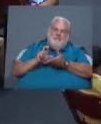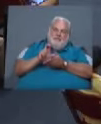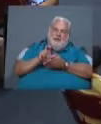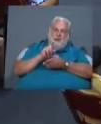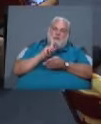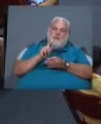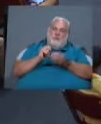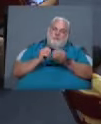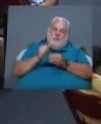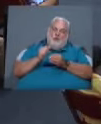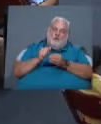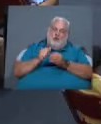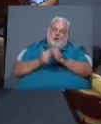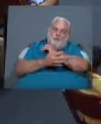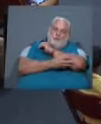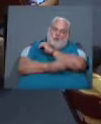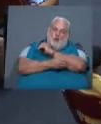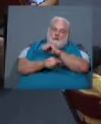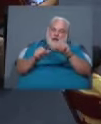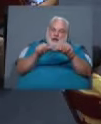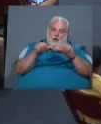and most impoverished areas of our city.